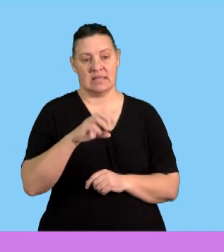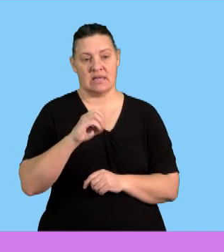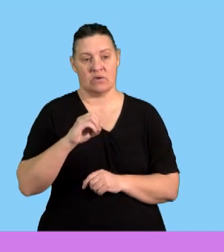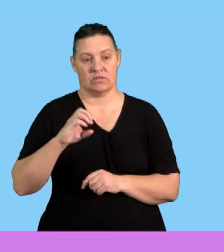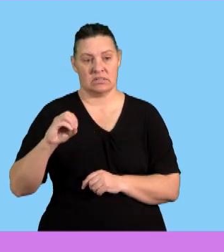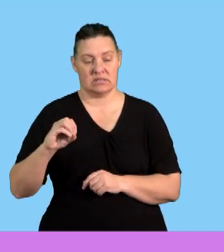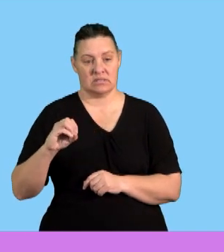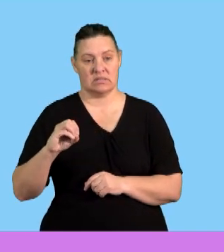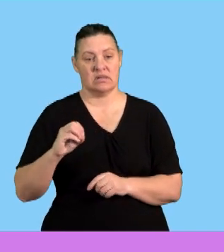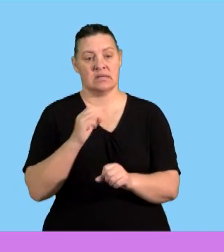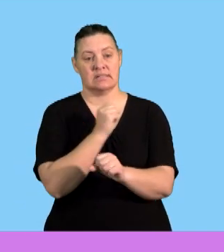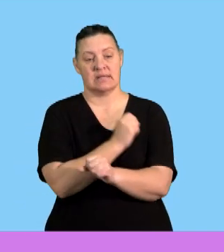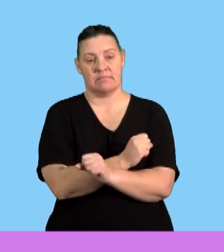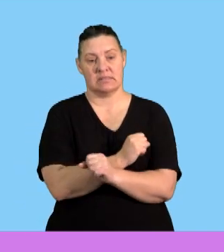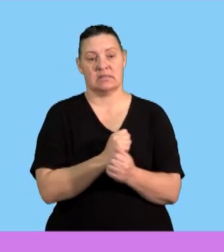60,000